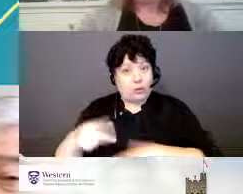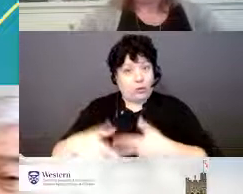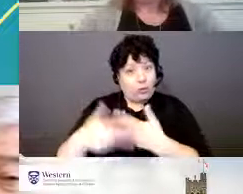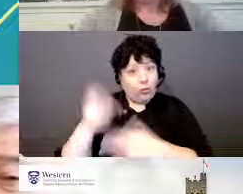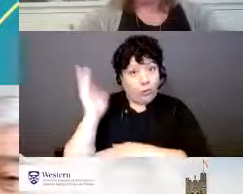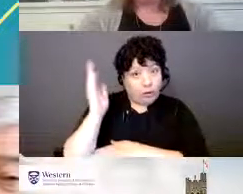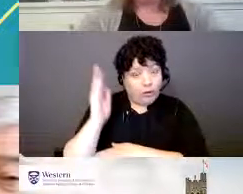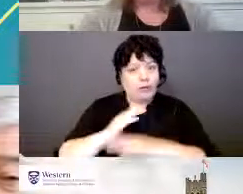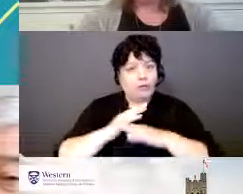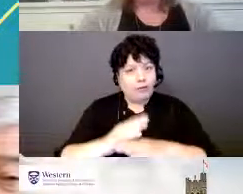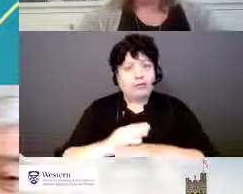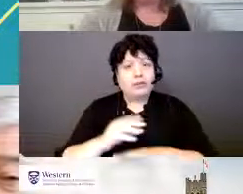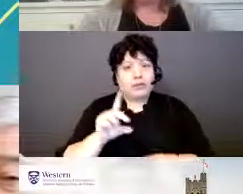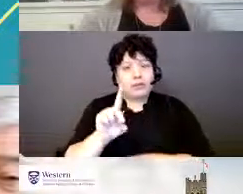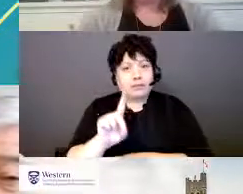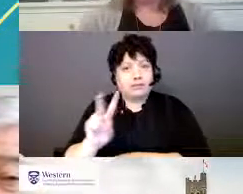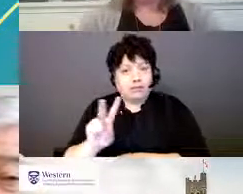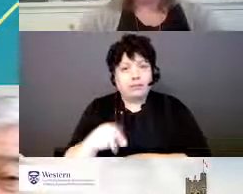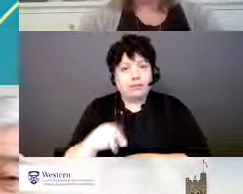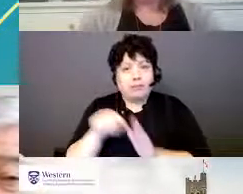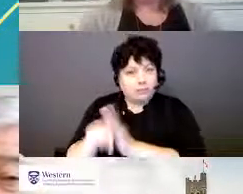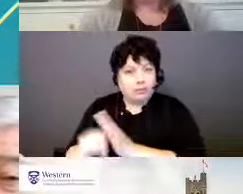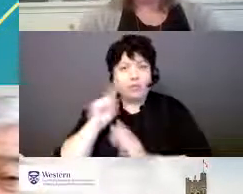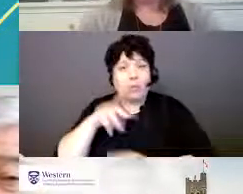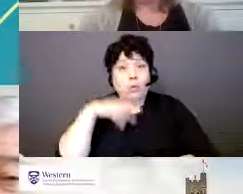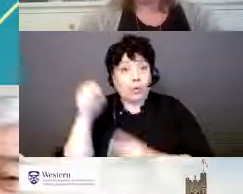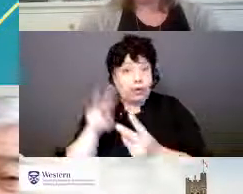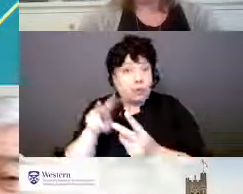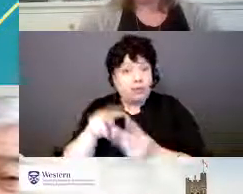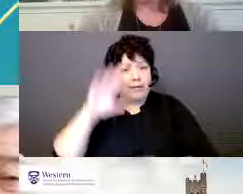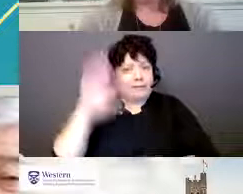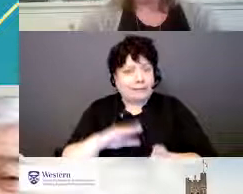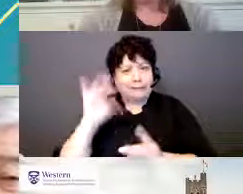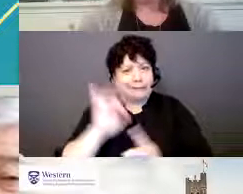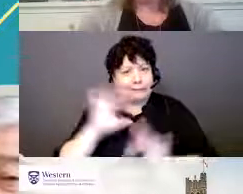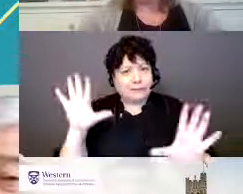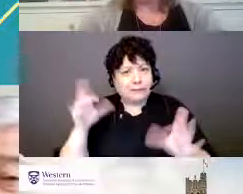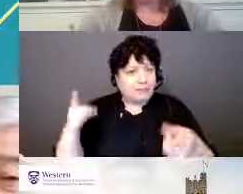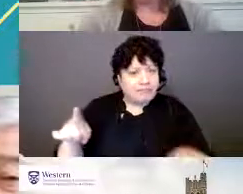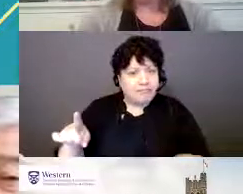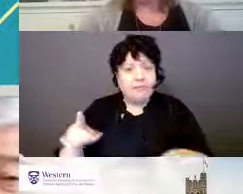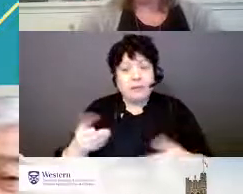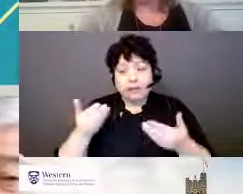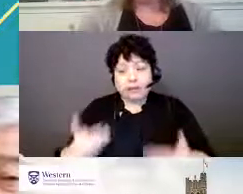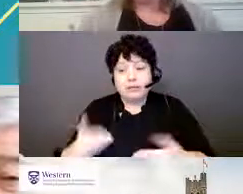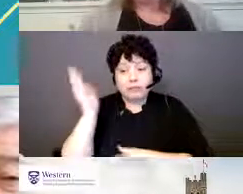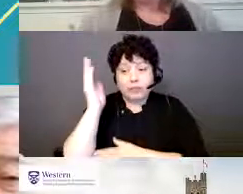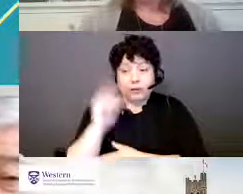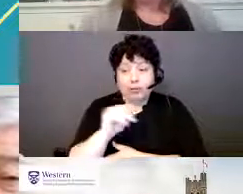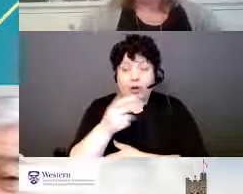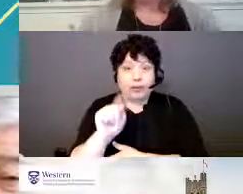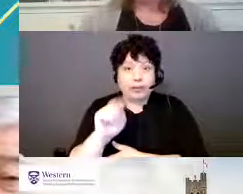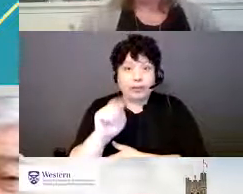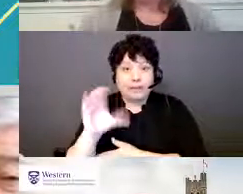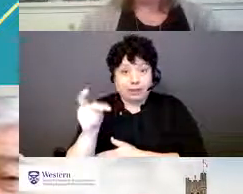older couples, lessons learned from tragedies. Today we're pleased to have join us Margaret MacPherson and Dr. Peter